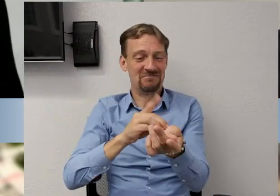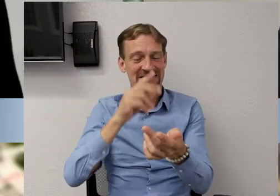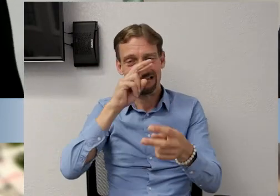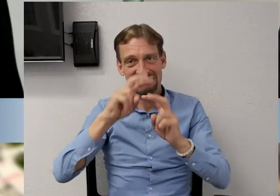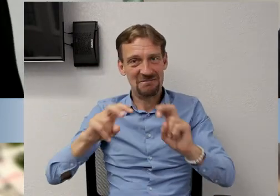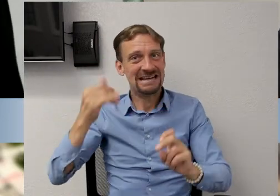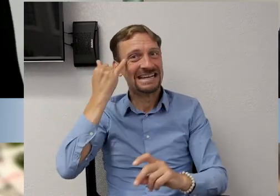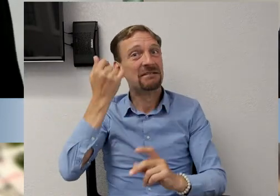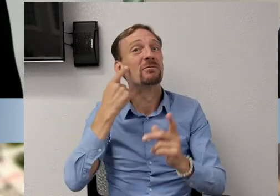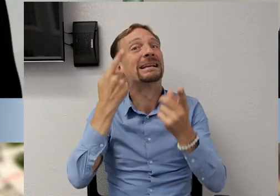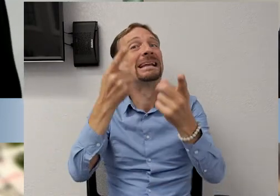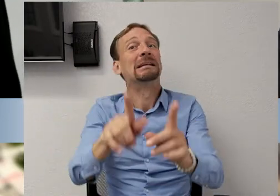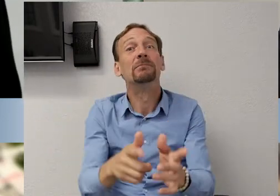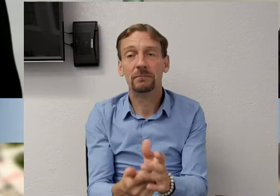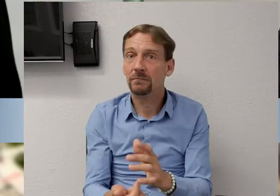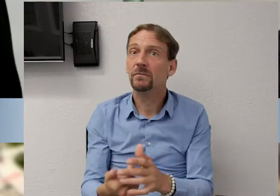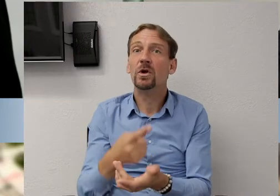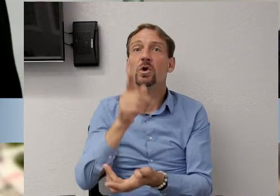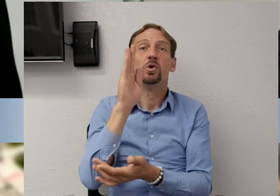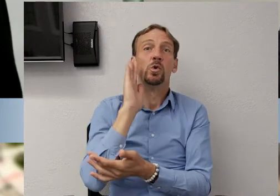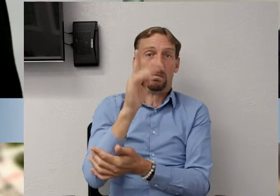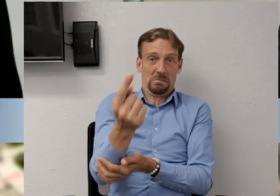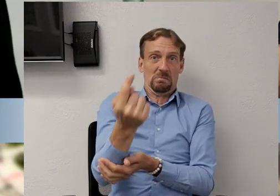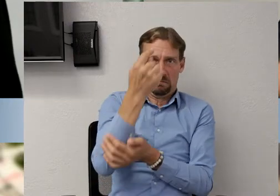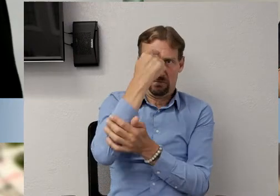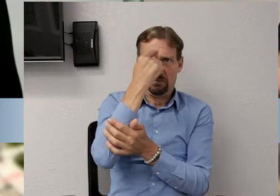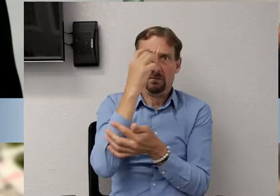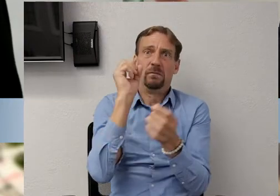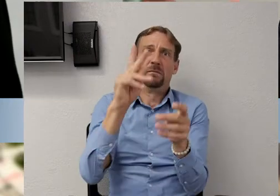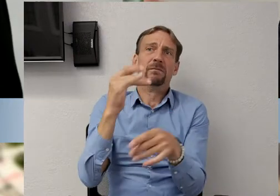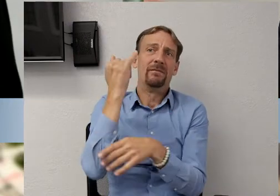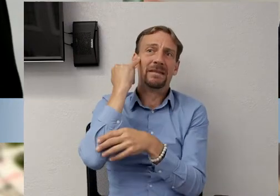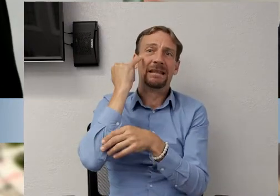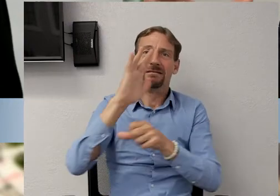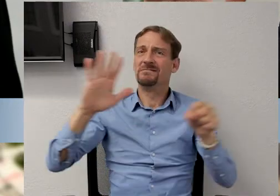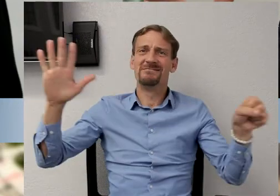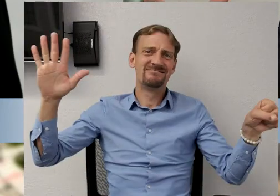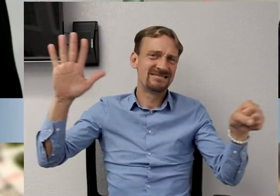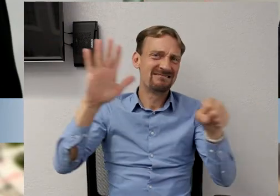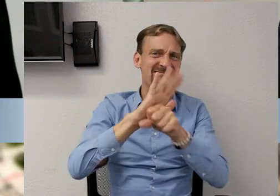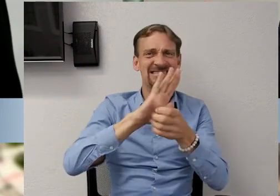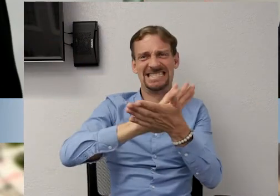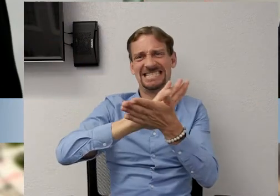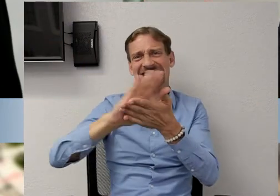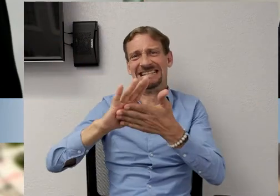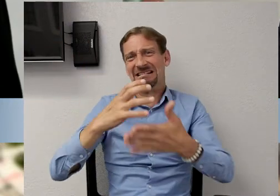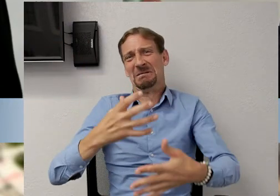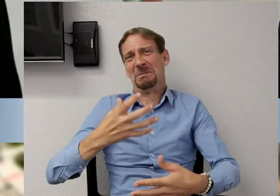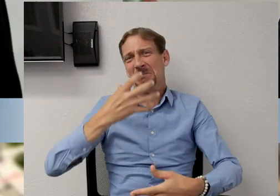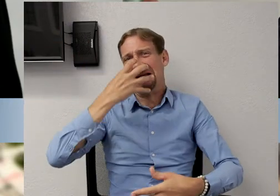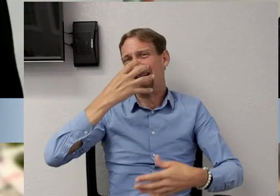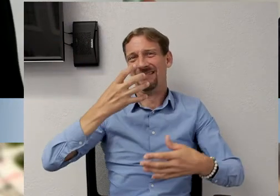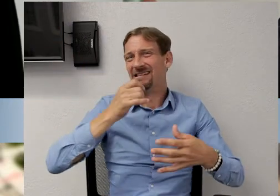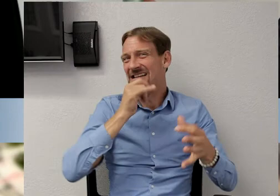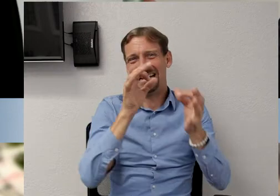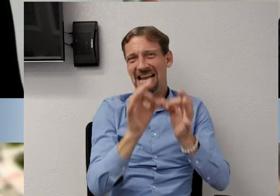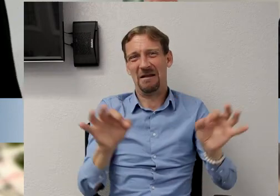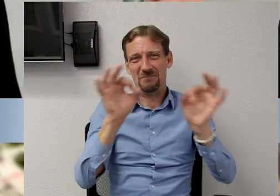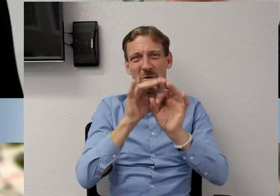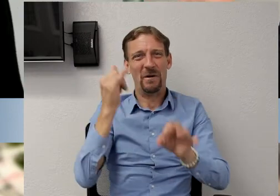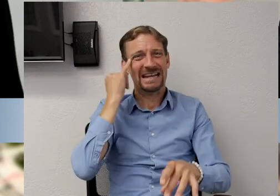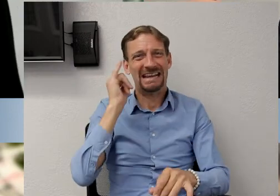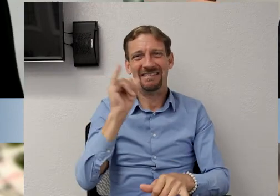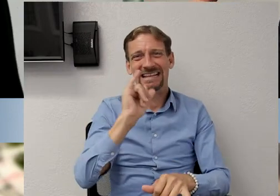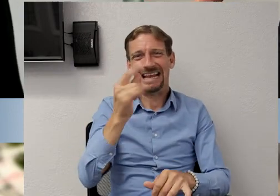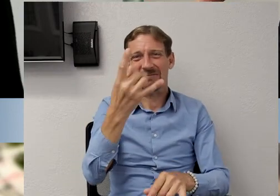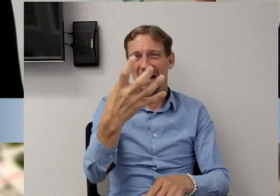happen. Most likely, I mean, you would think that, okay, if it's a completely decontaminated mask, does it matter if you get back your